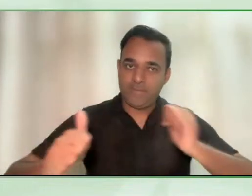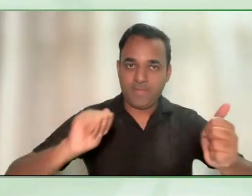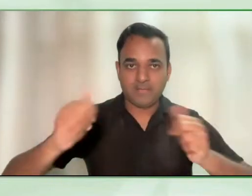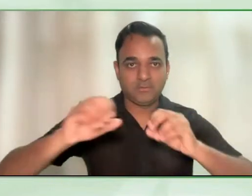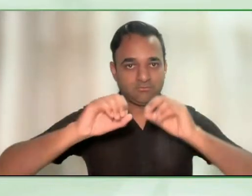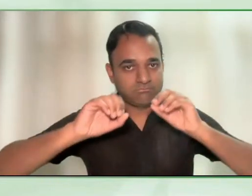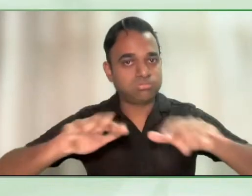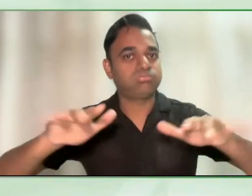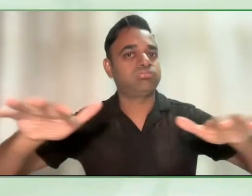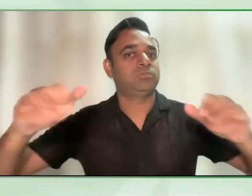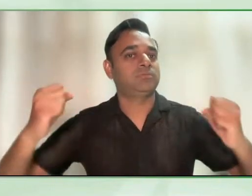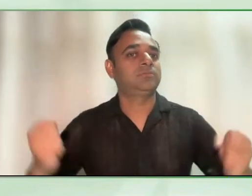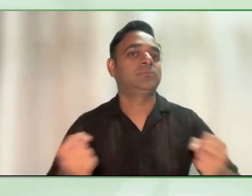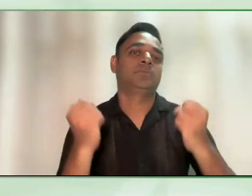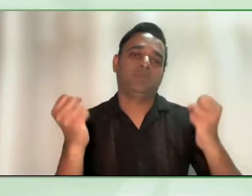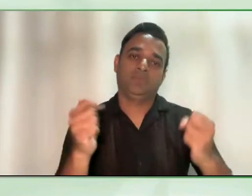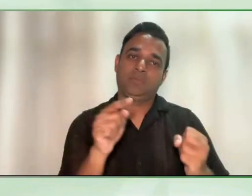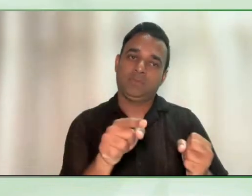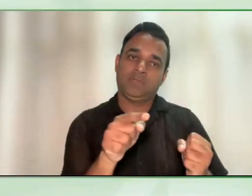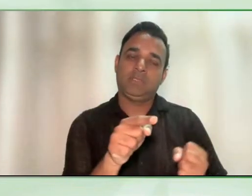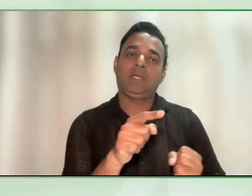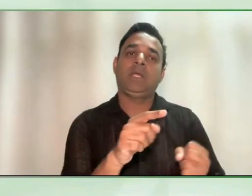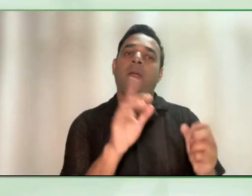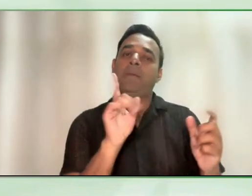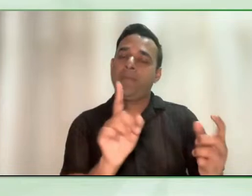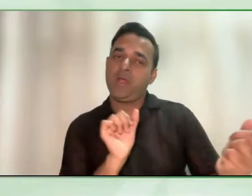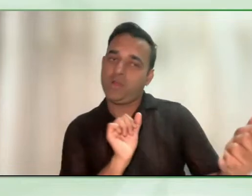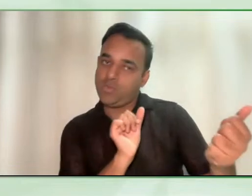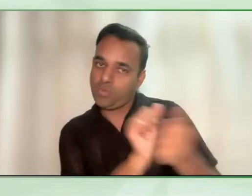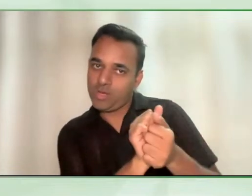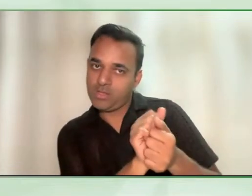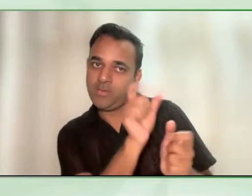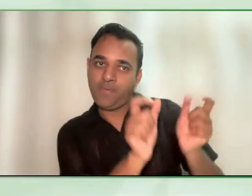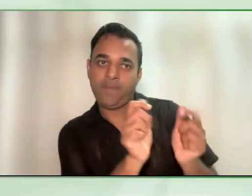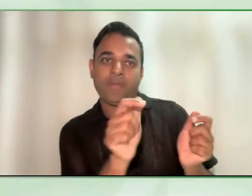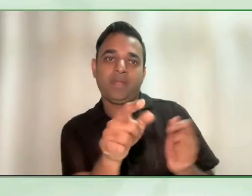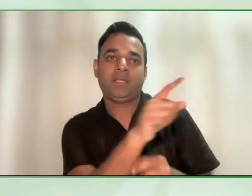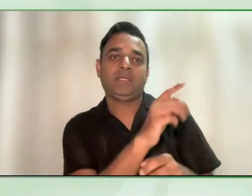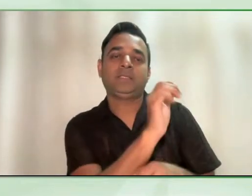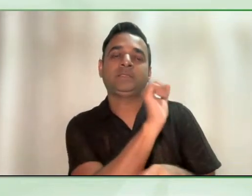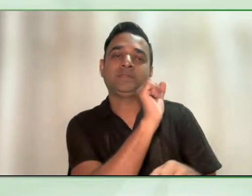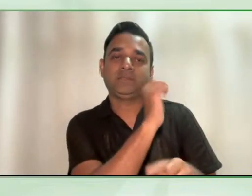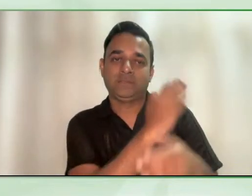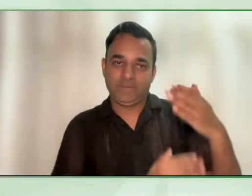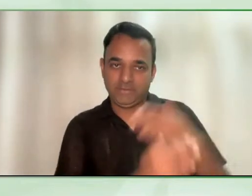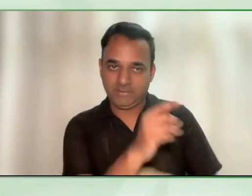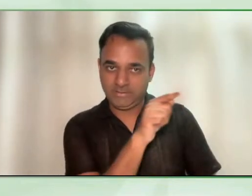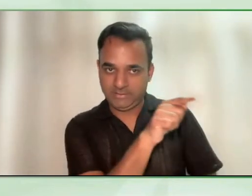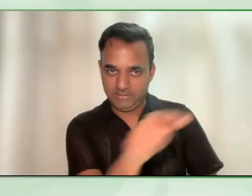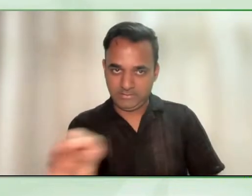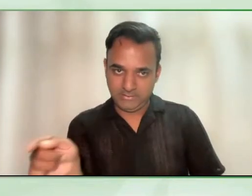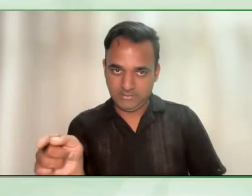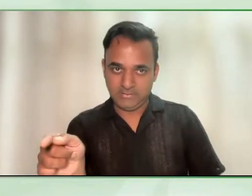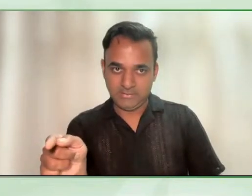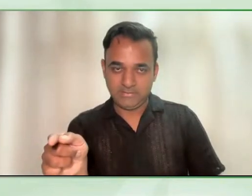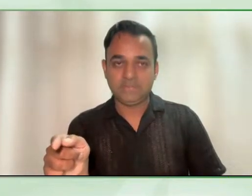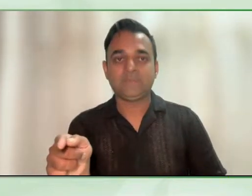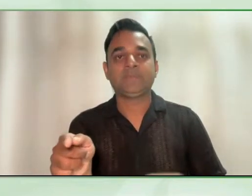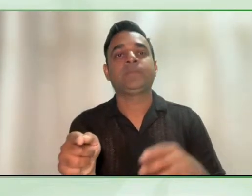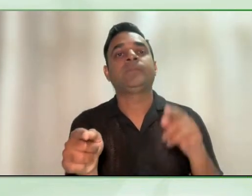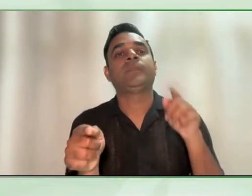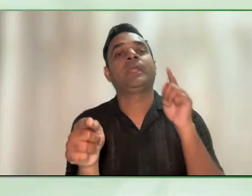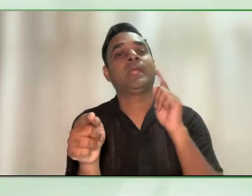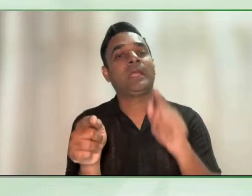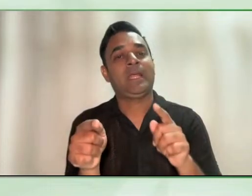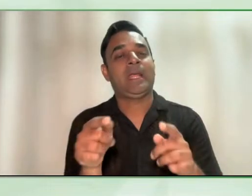ability in order to respond. And we need to have innovation led by local DPOs, organizations of persons with